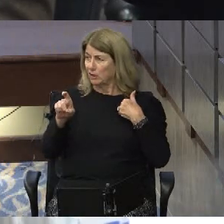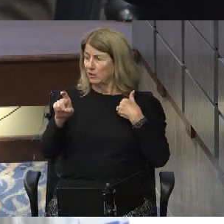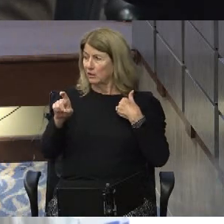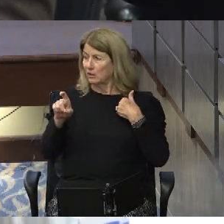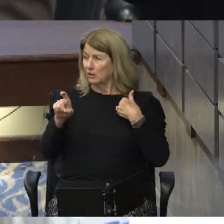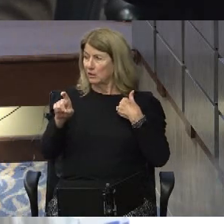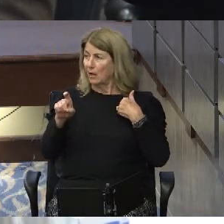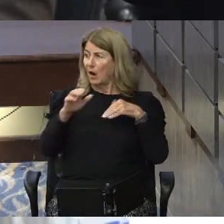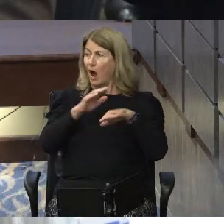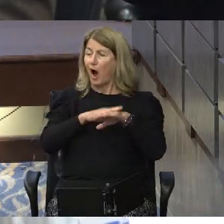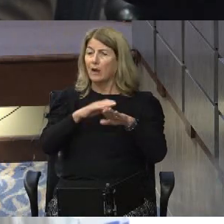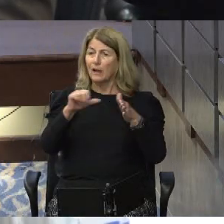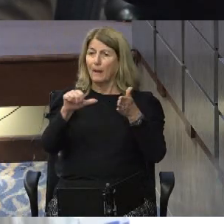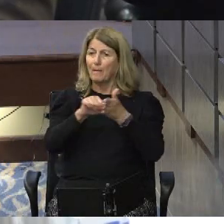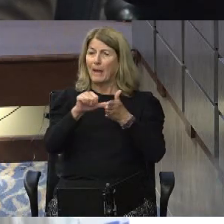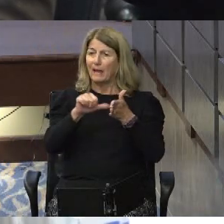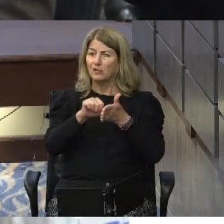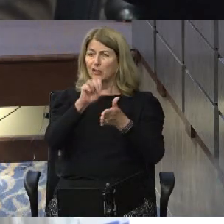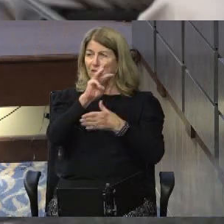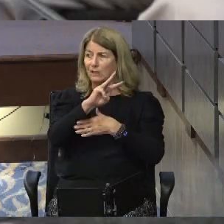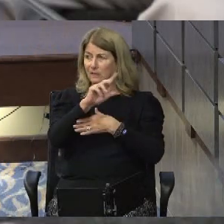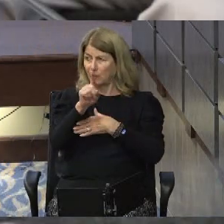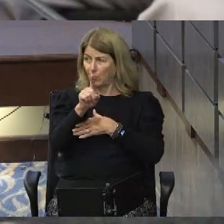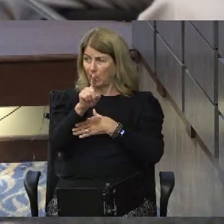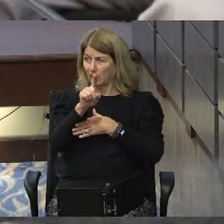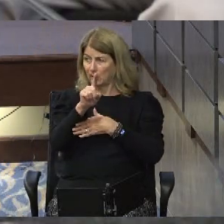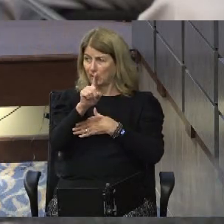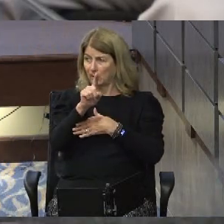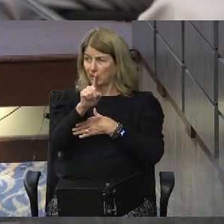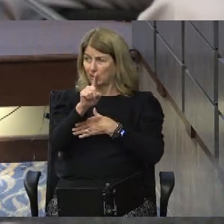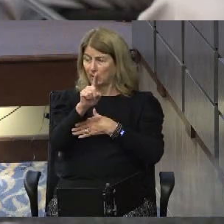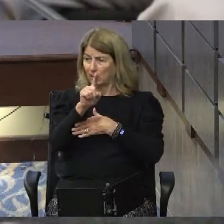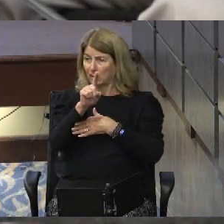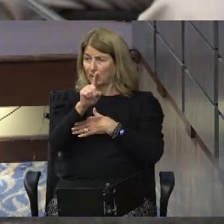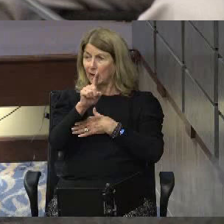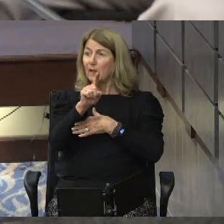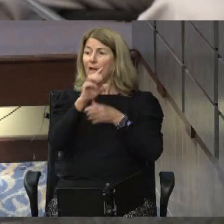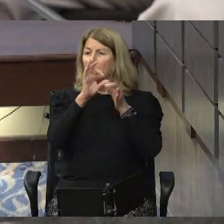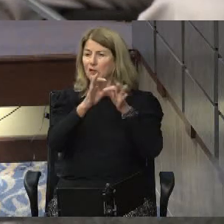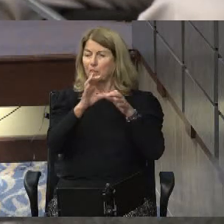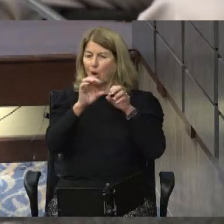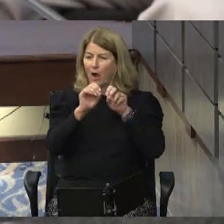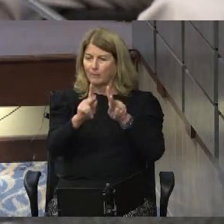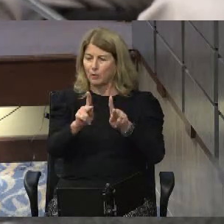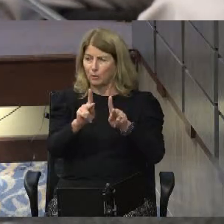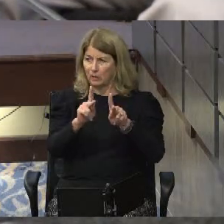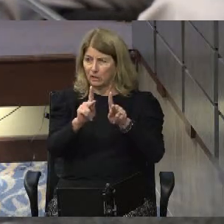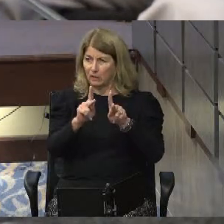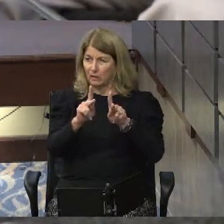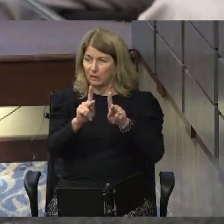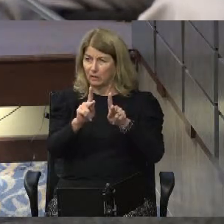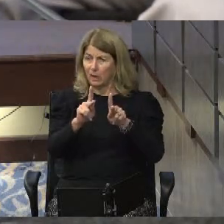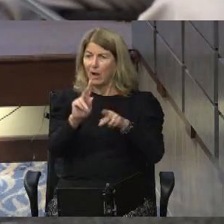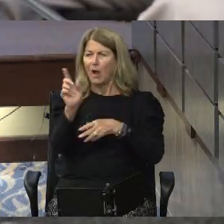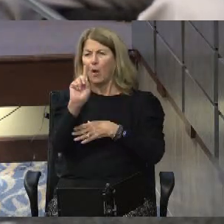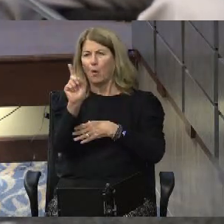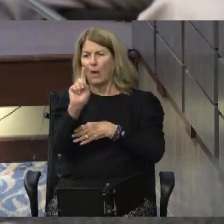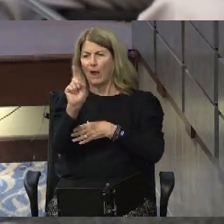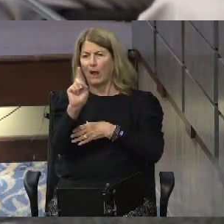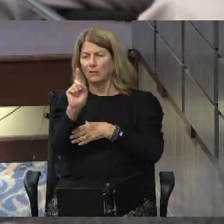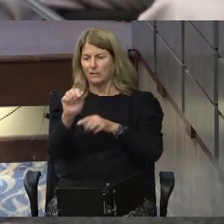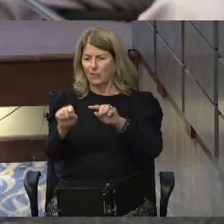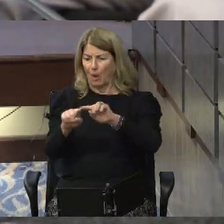On page 61, interpretive opportunities. Where is the plaque